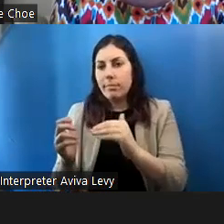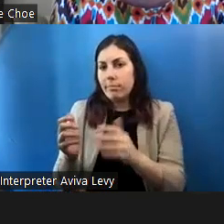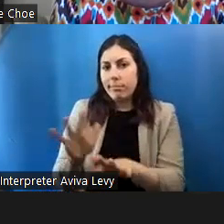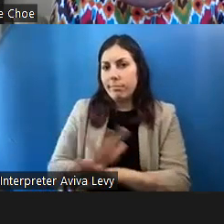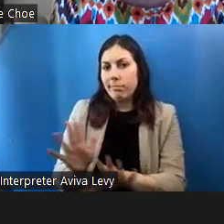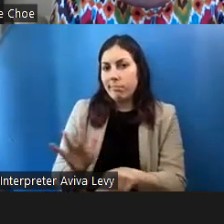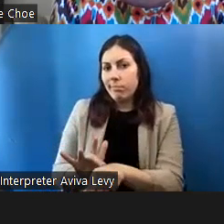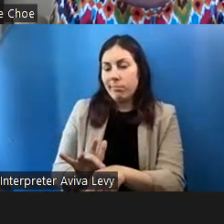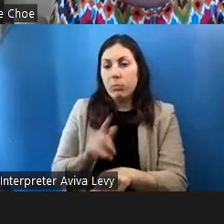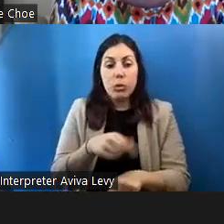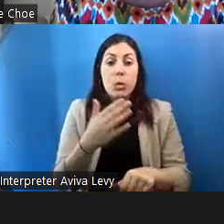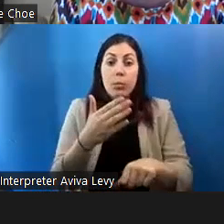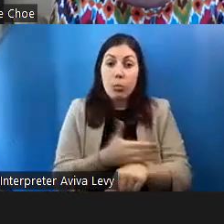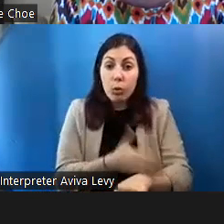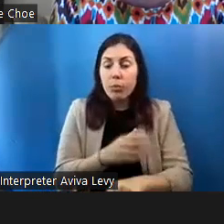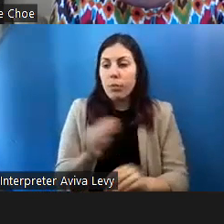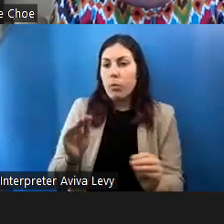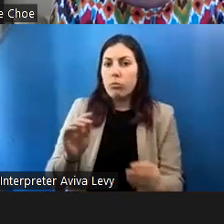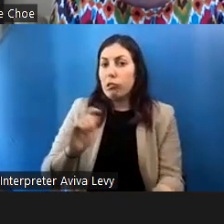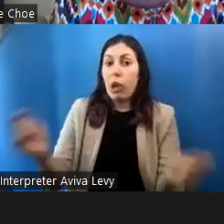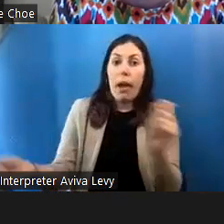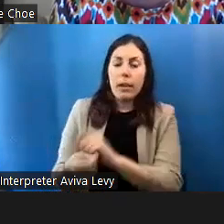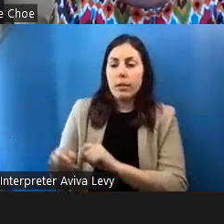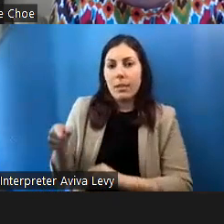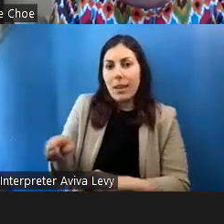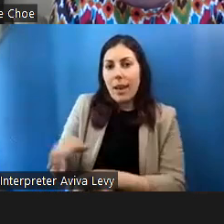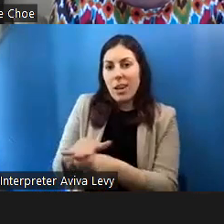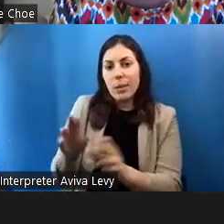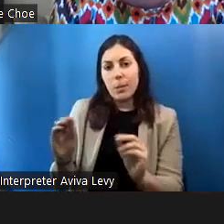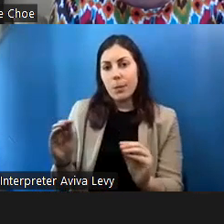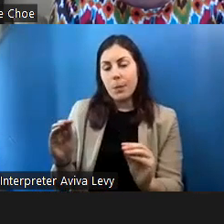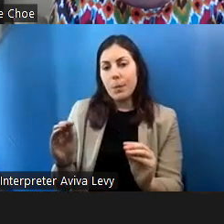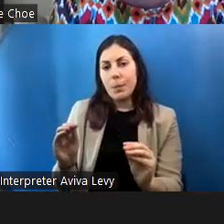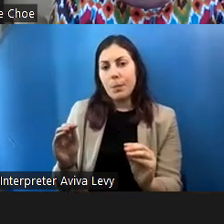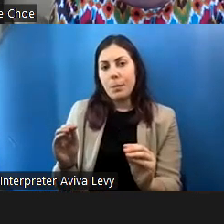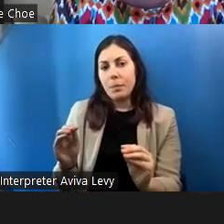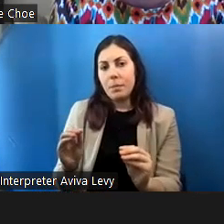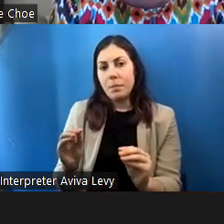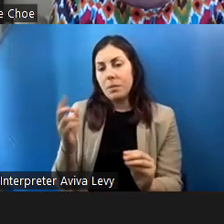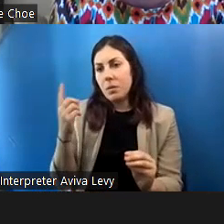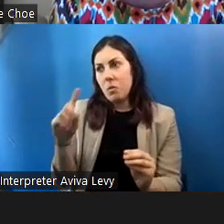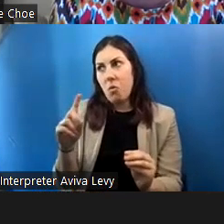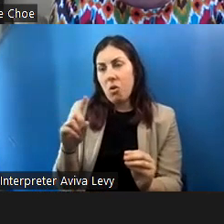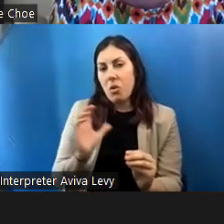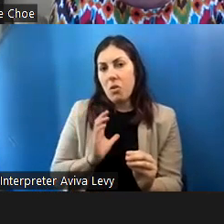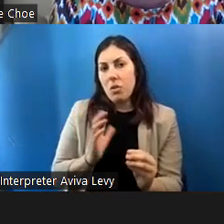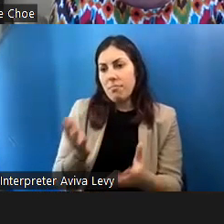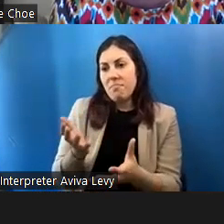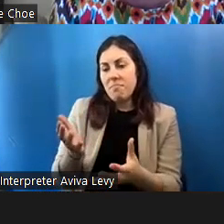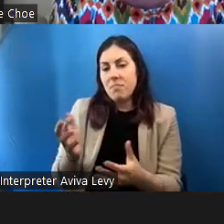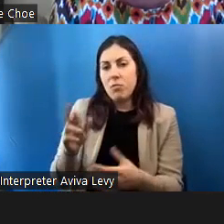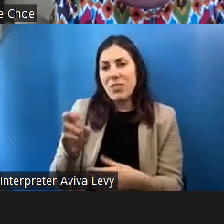So there is no real change in this design based off of the bus network